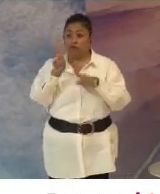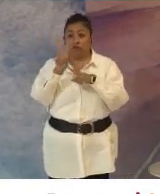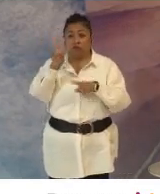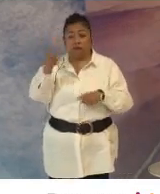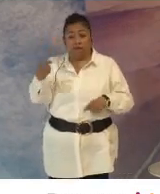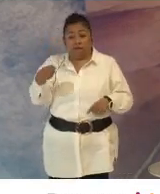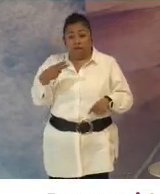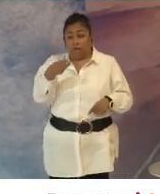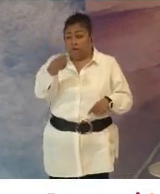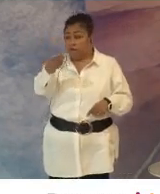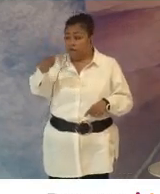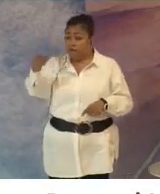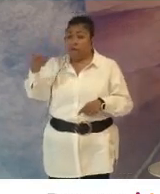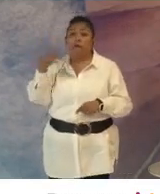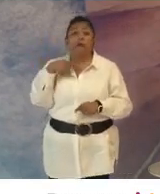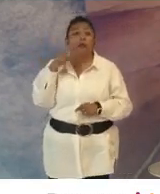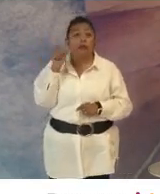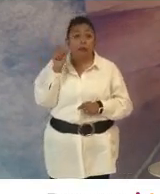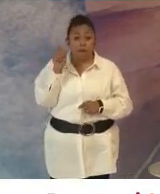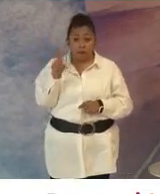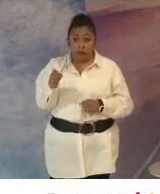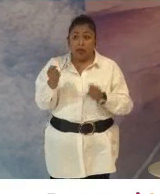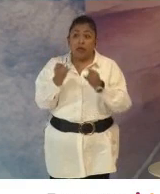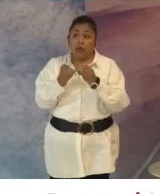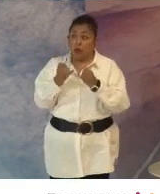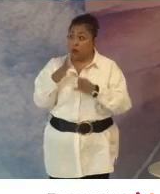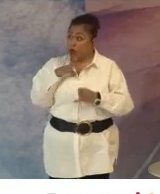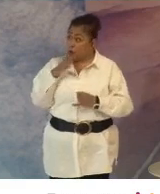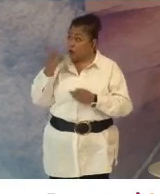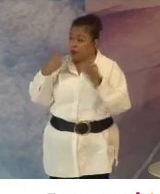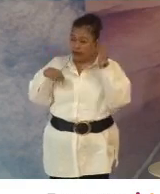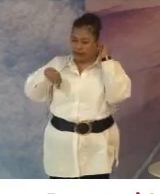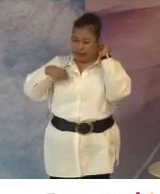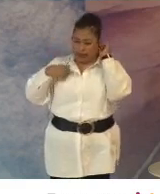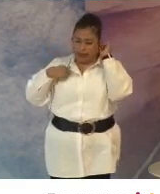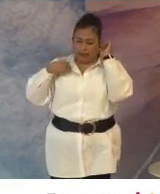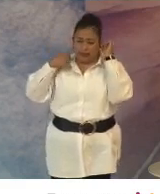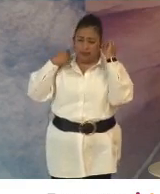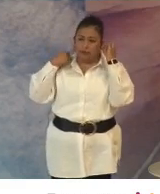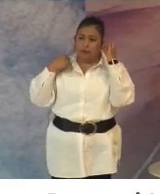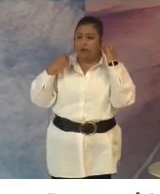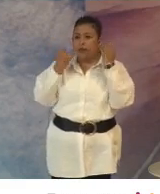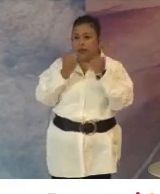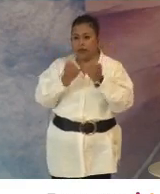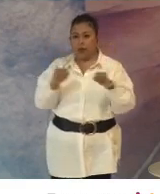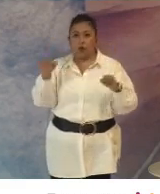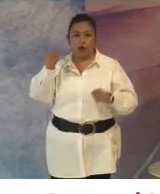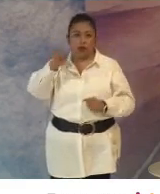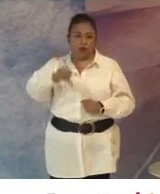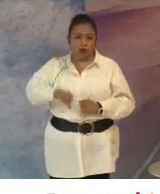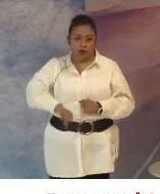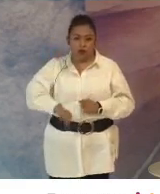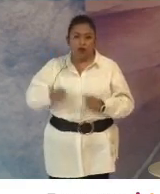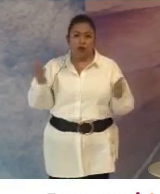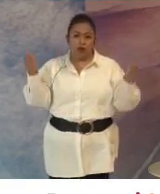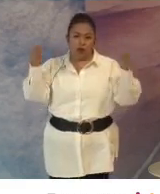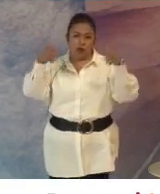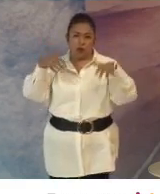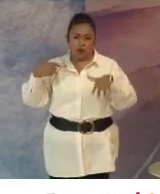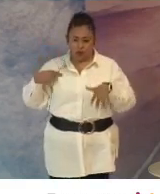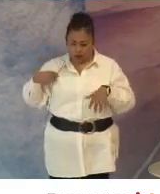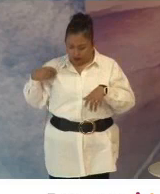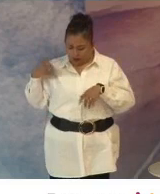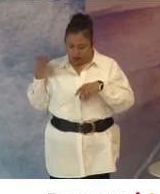verdadero even more privilegio so is e having him with us incluso más today, tenerlo inaugurating hoy aquí con this nosotros, Iberoamerican inaugurando Civil este Society Encounter